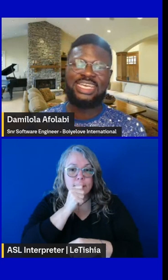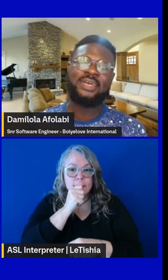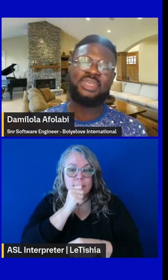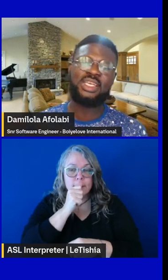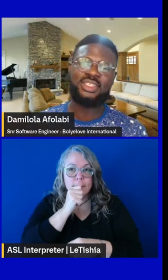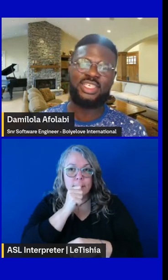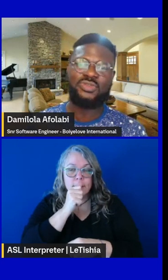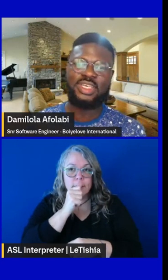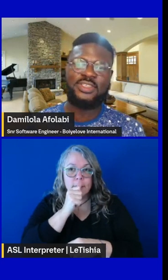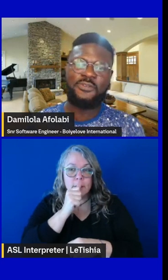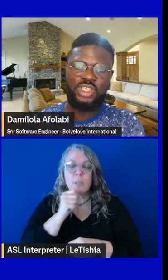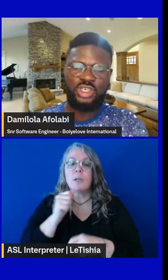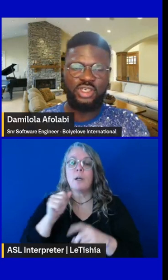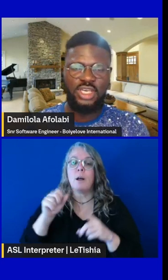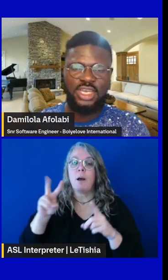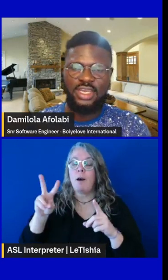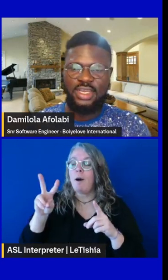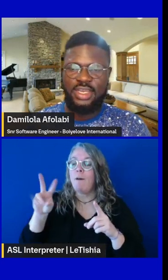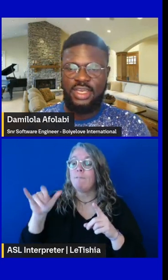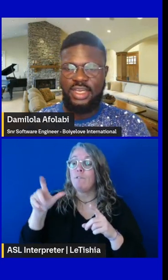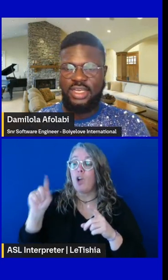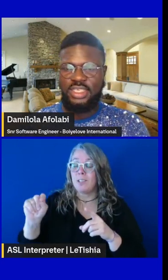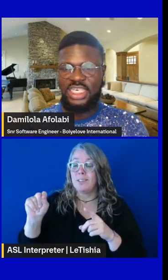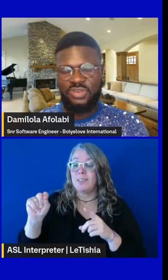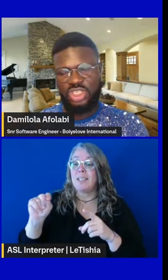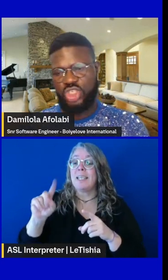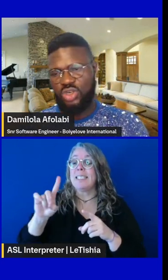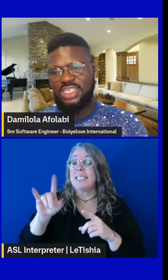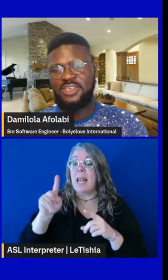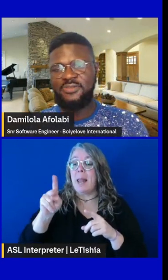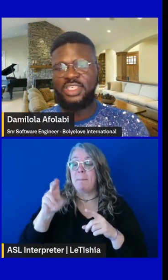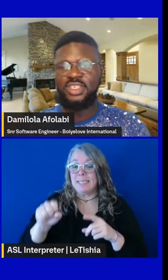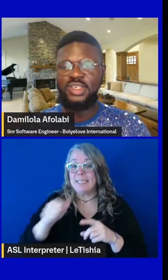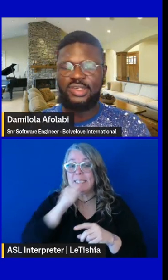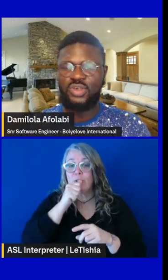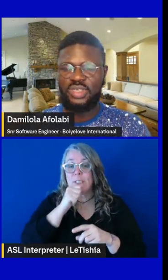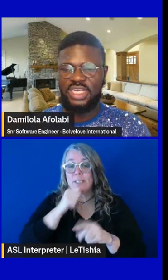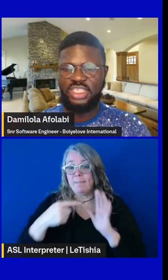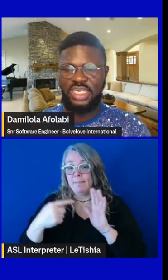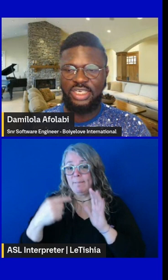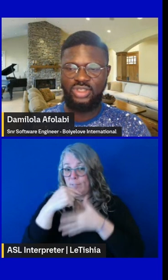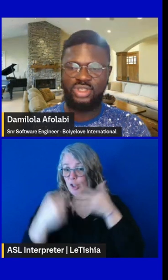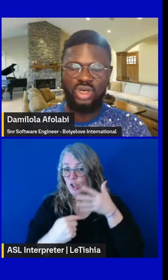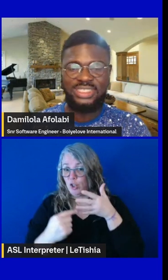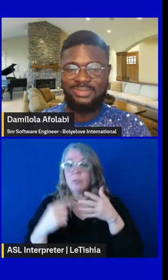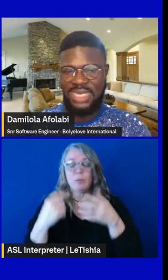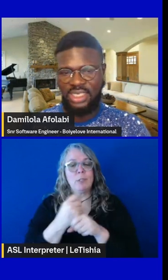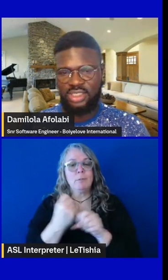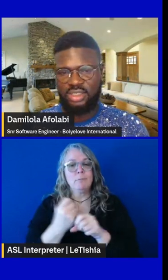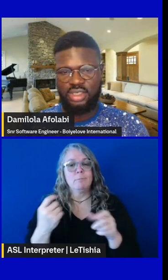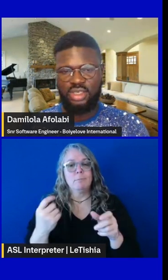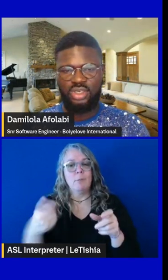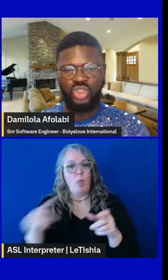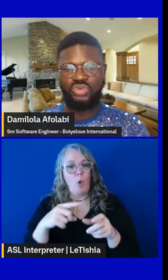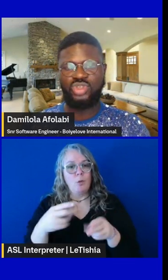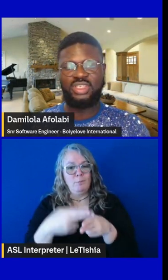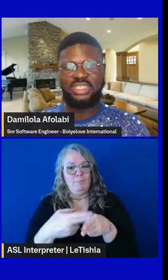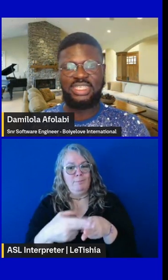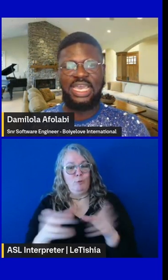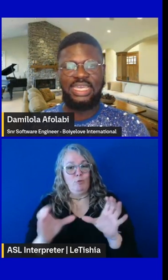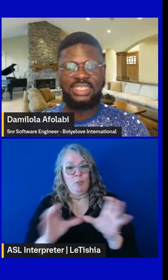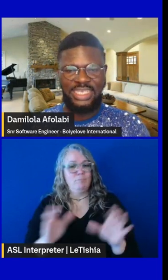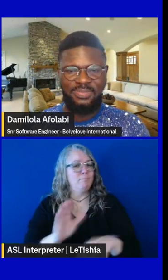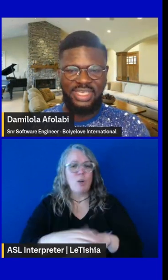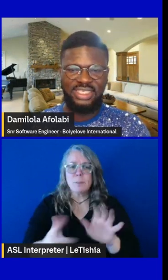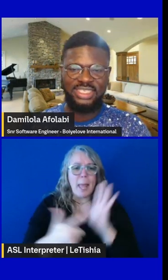Vault's dynamic secret feature generates short-lived credentials on demand to